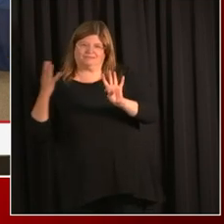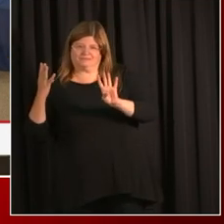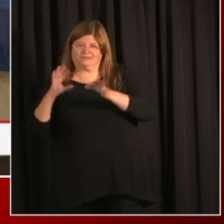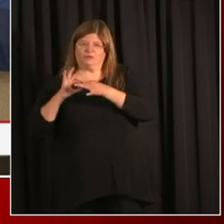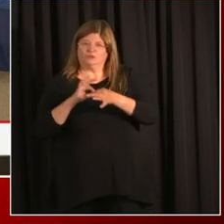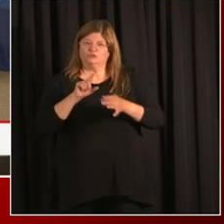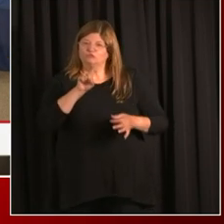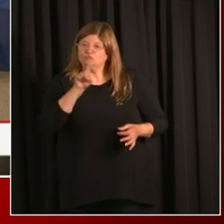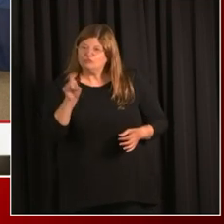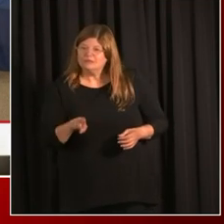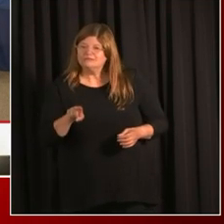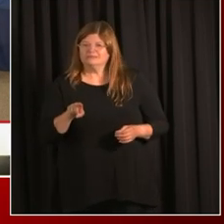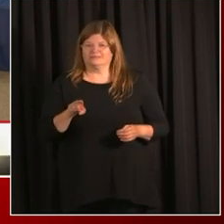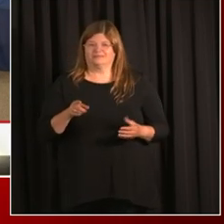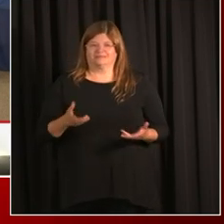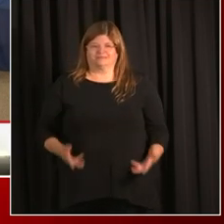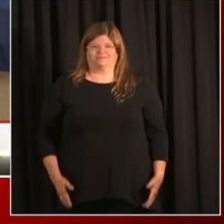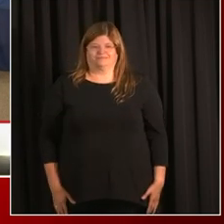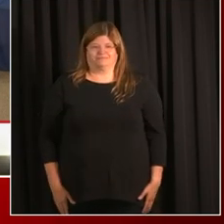to